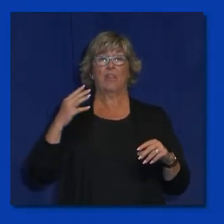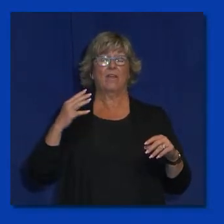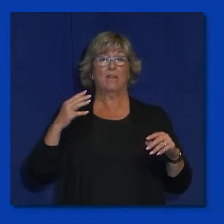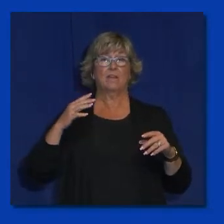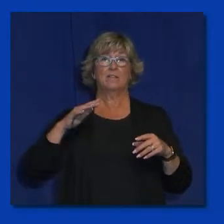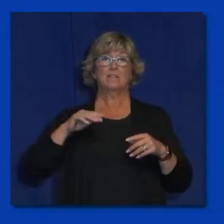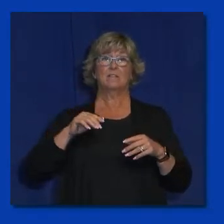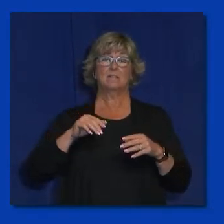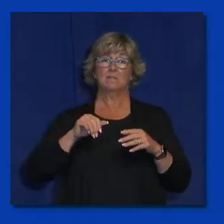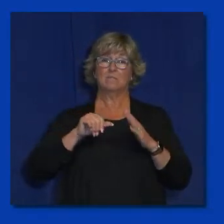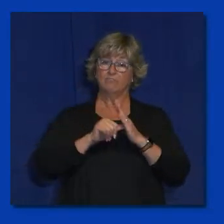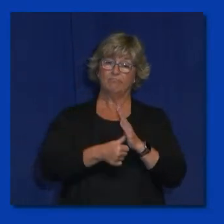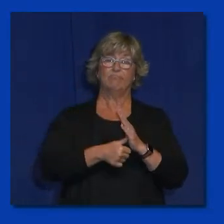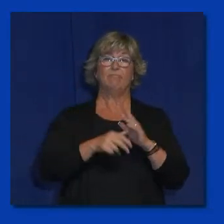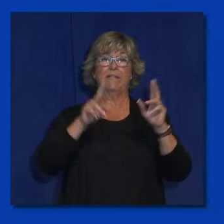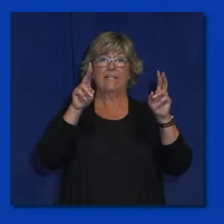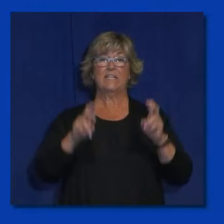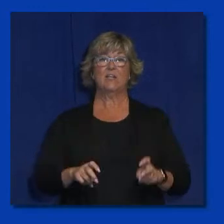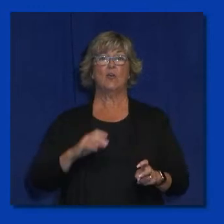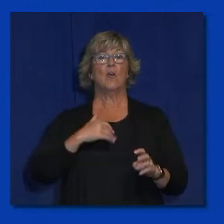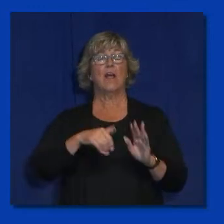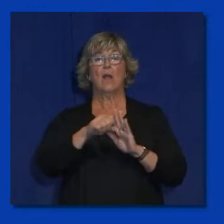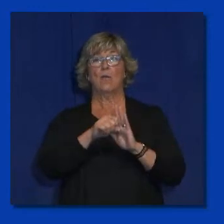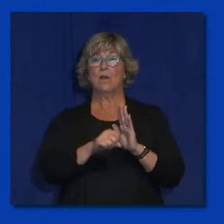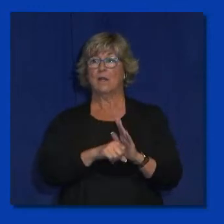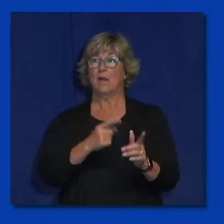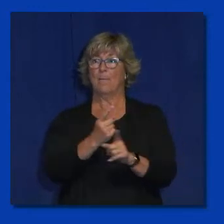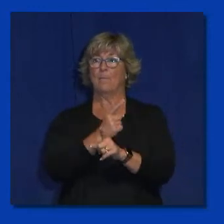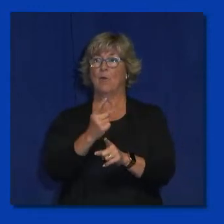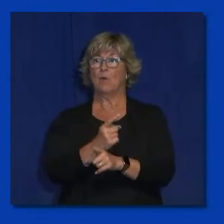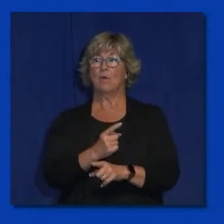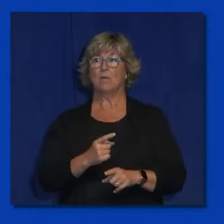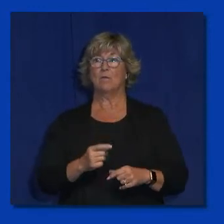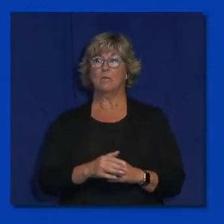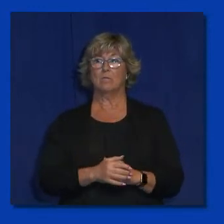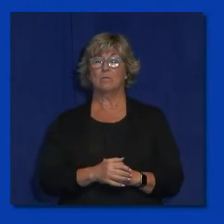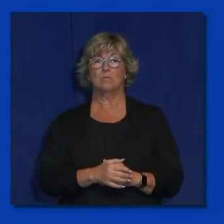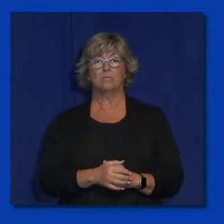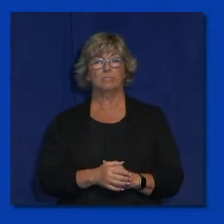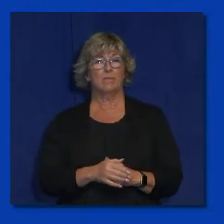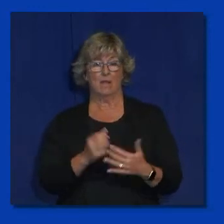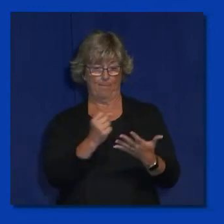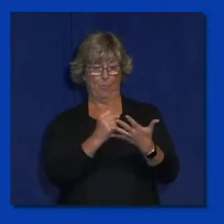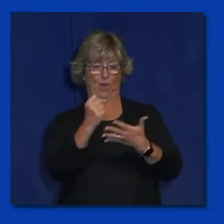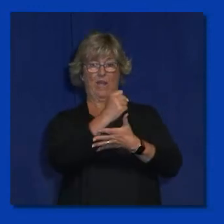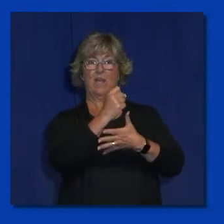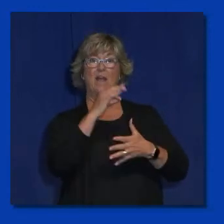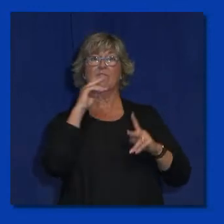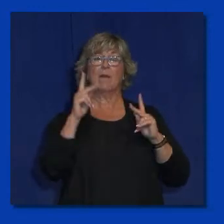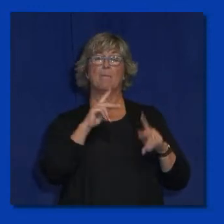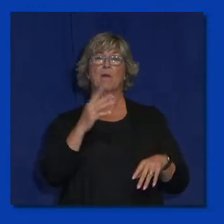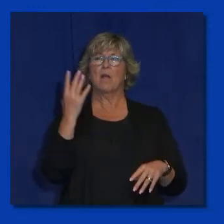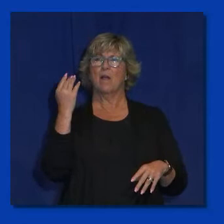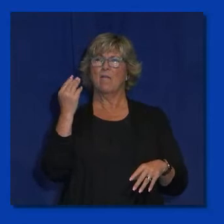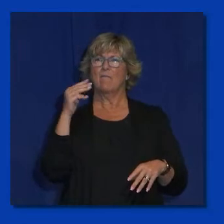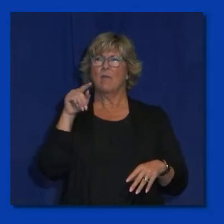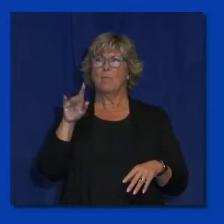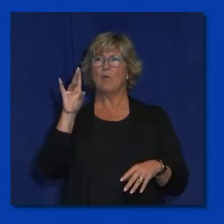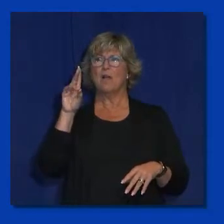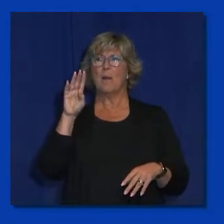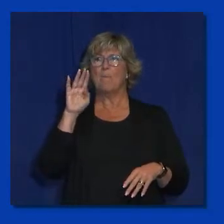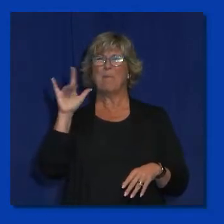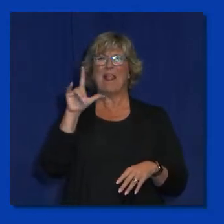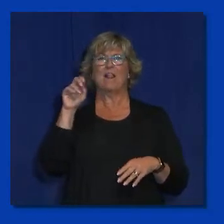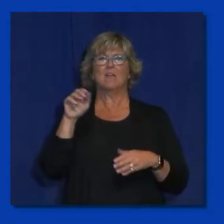our state, and it's certainly appropriately placed in terms of the prioritization of people of the state. $14.7 billion. I'll